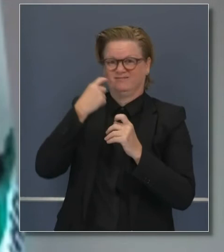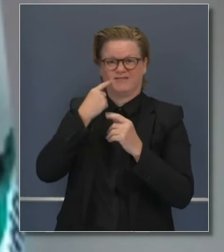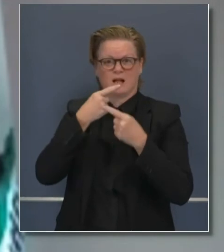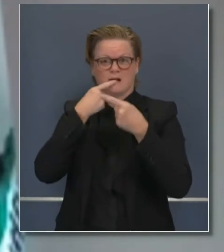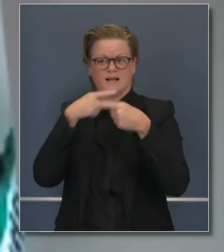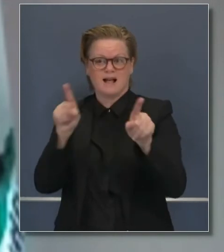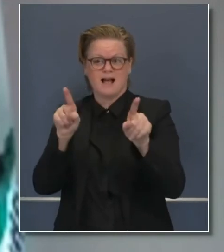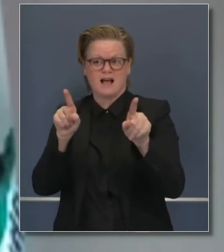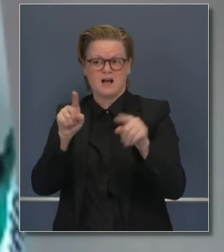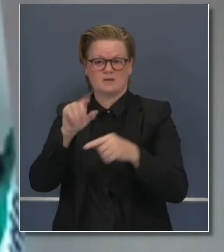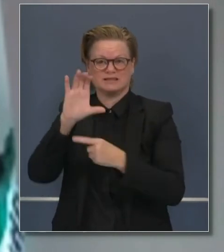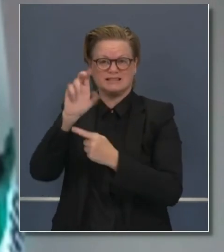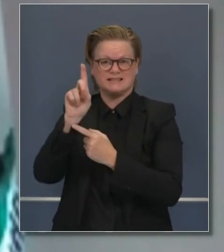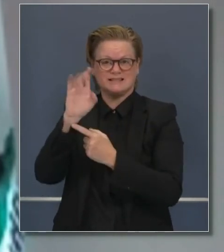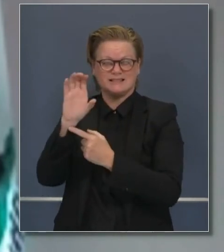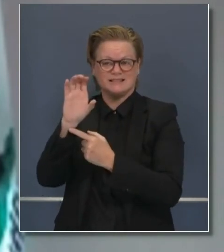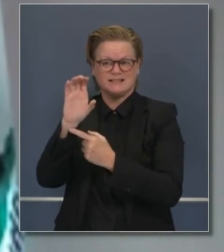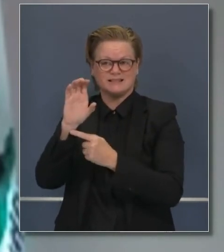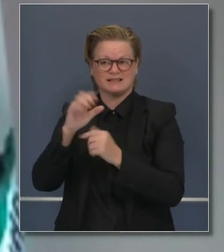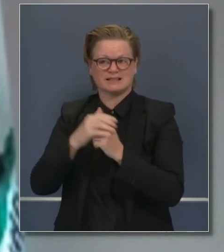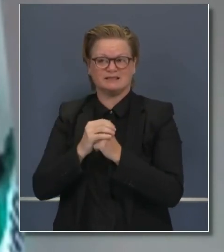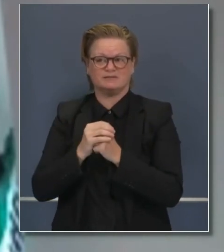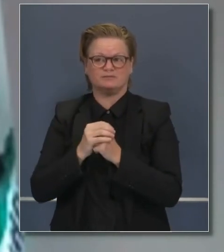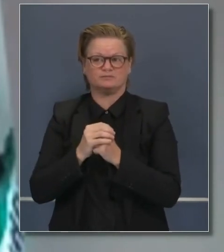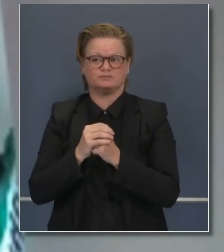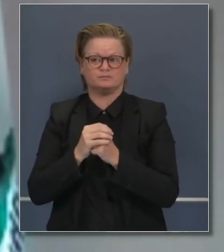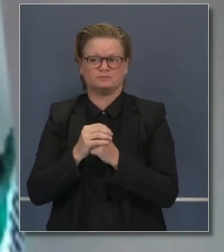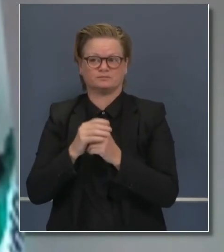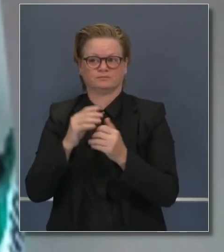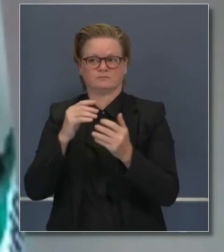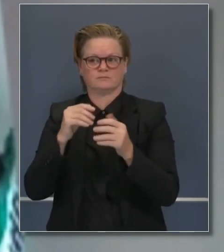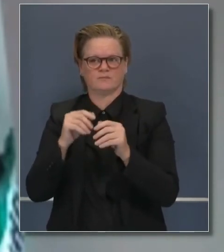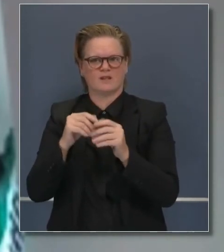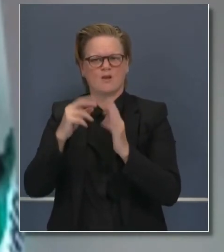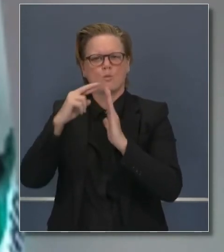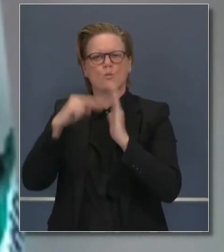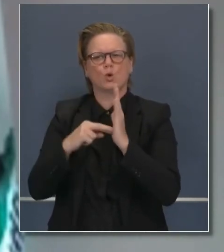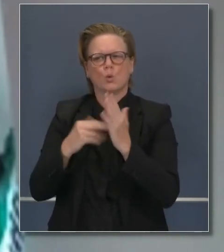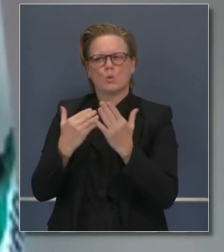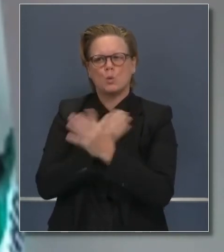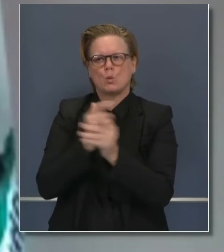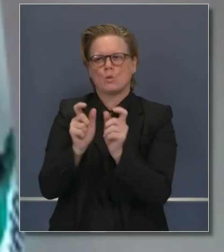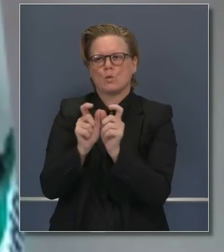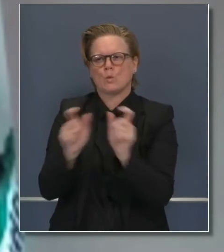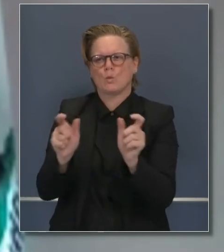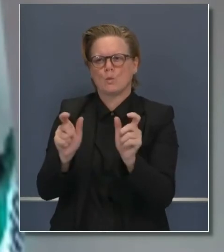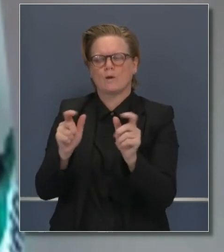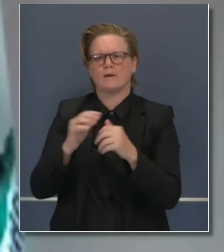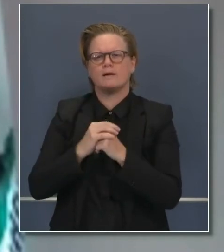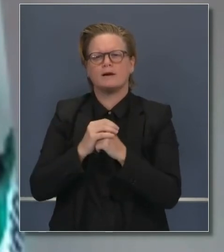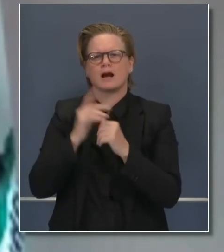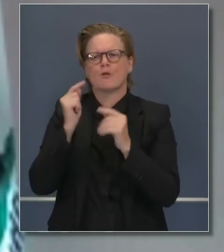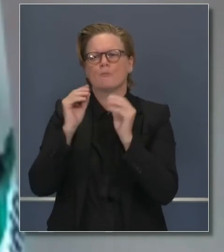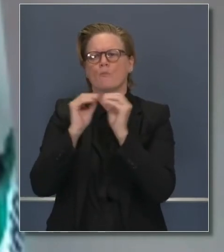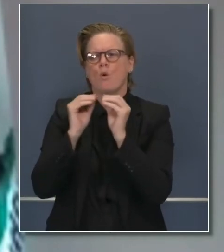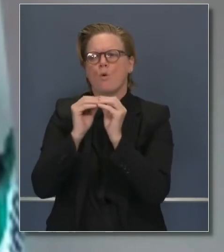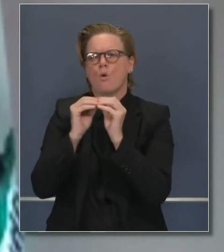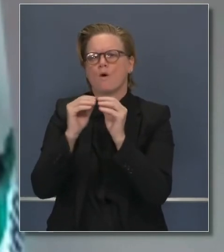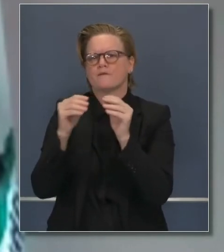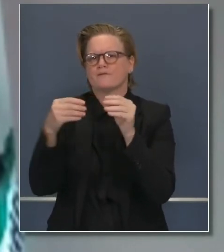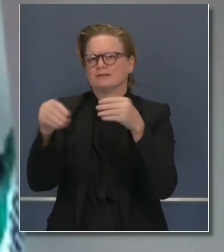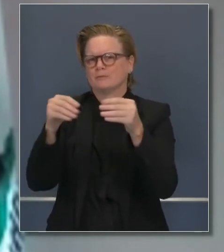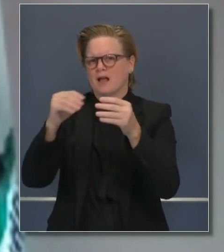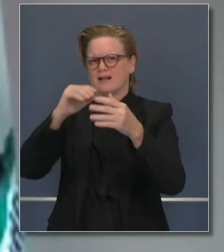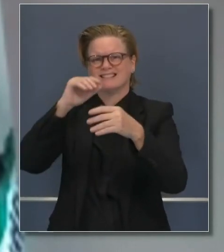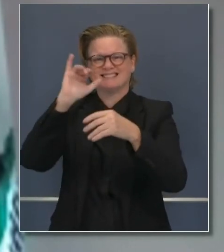on quarantine, giving a little bit more flexibility, allowing it to be shorter than it had been originally at 14 days.